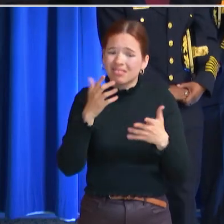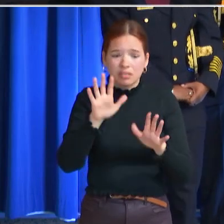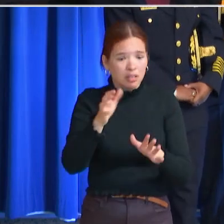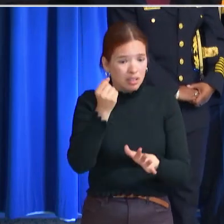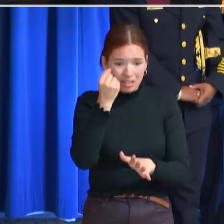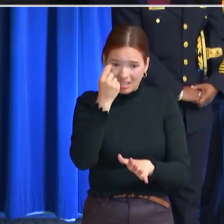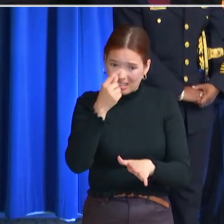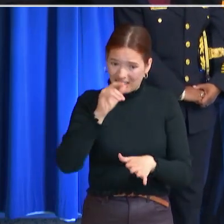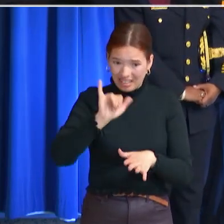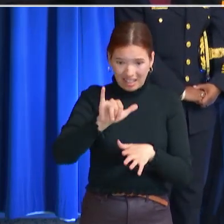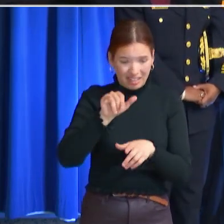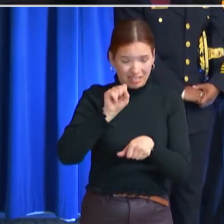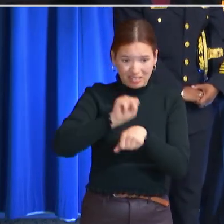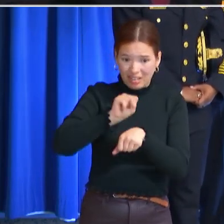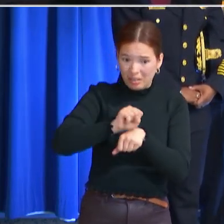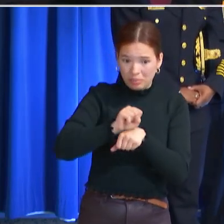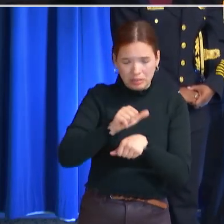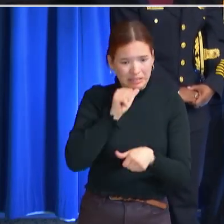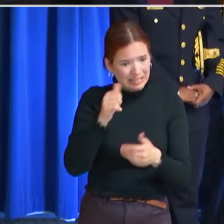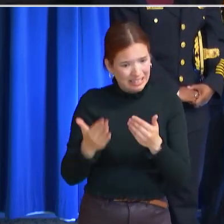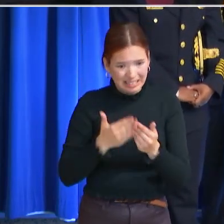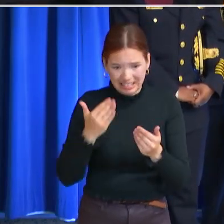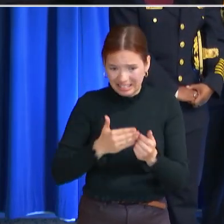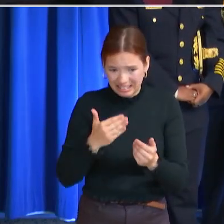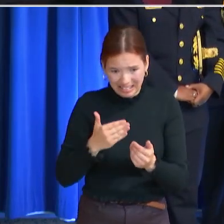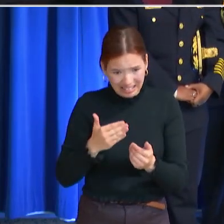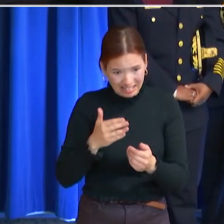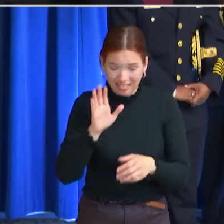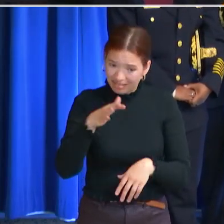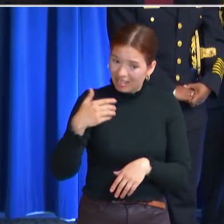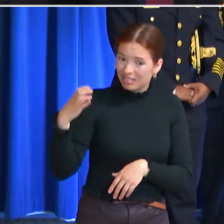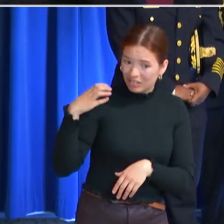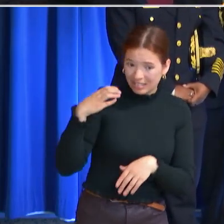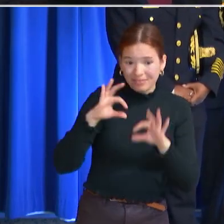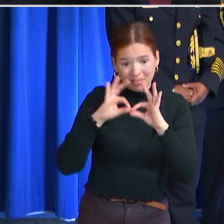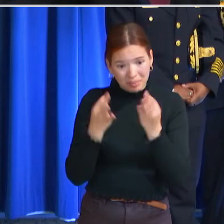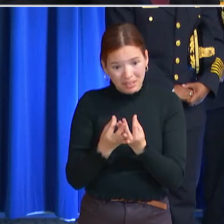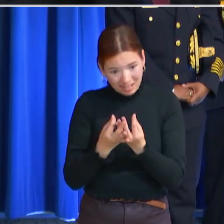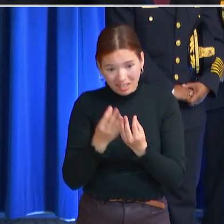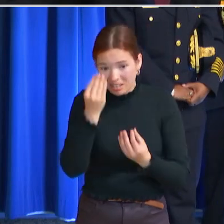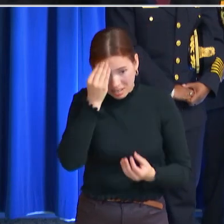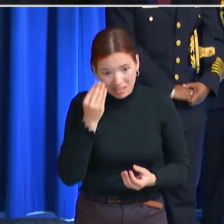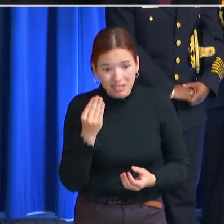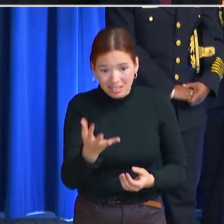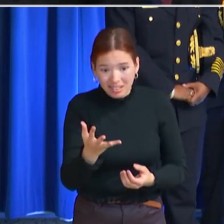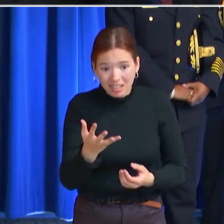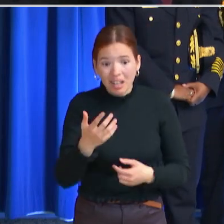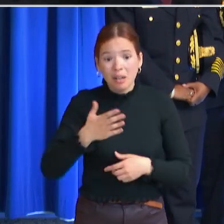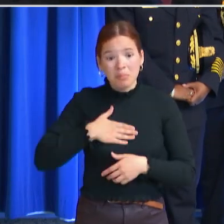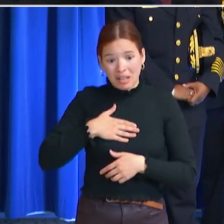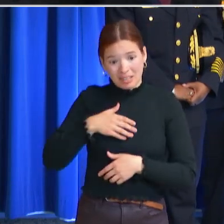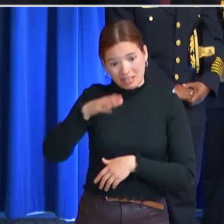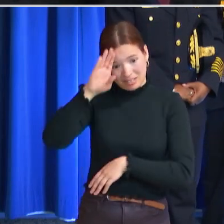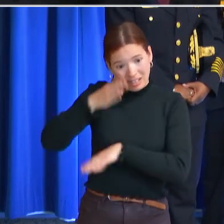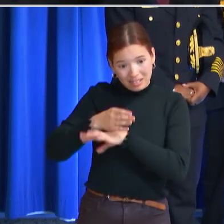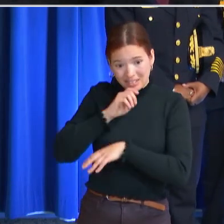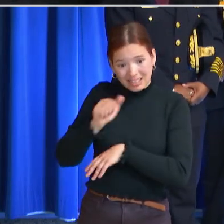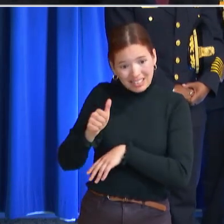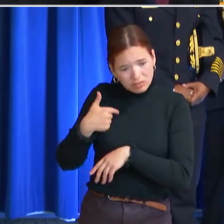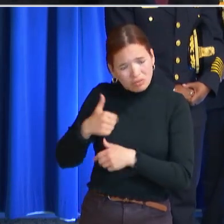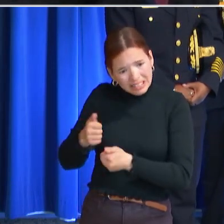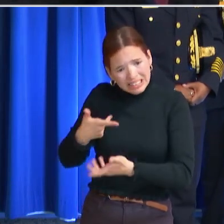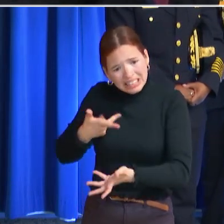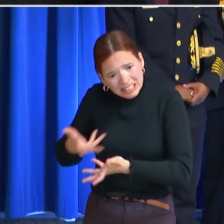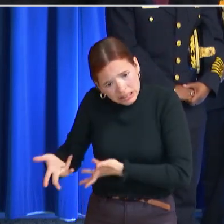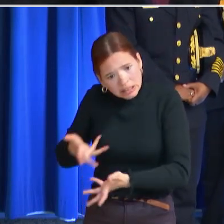my family that's chiefing as well. Trust me when I tell you that. And when my 10-year-old son, and I'm trying to get homework done with him, and I'm answering one of your